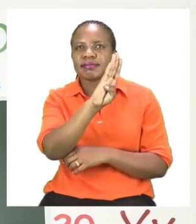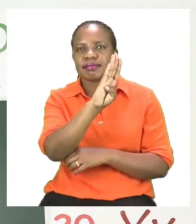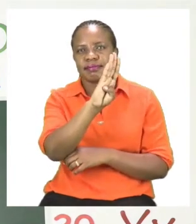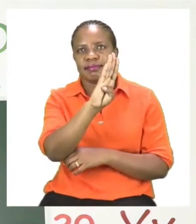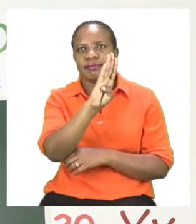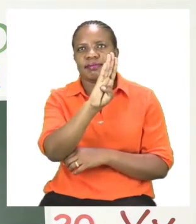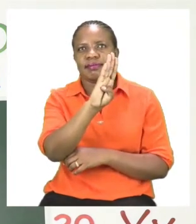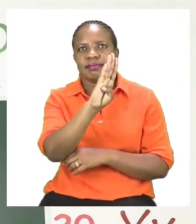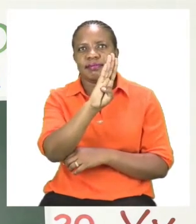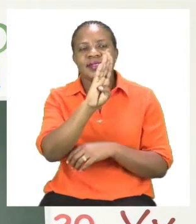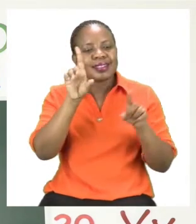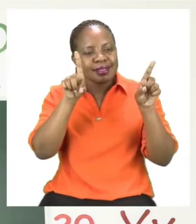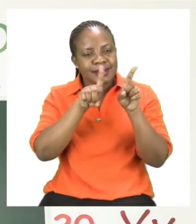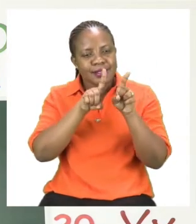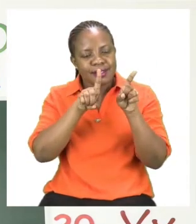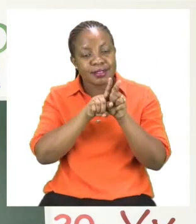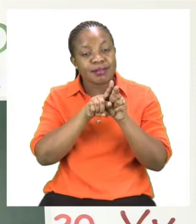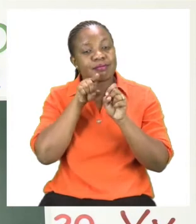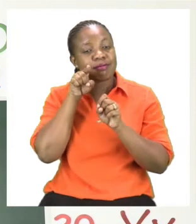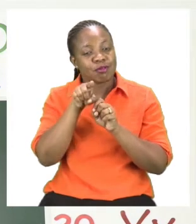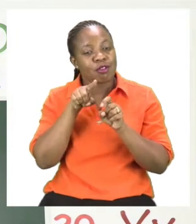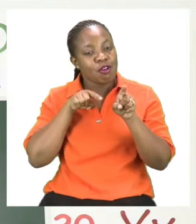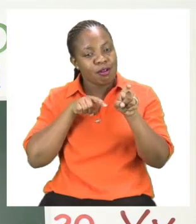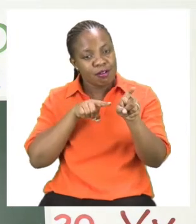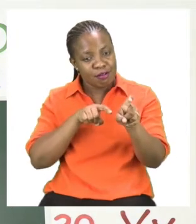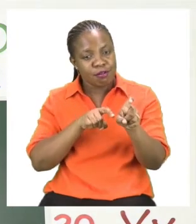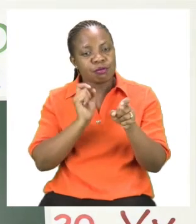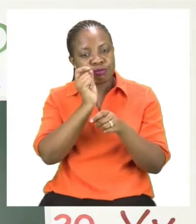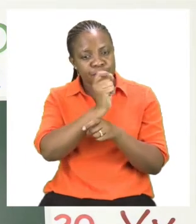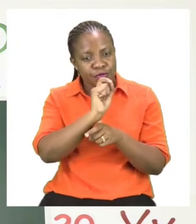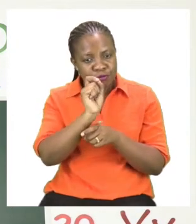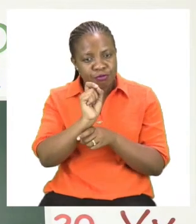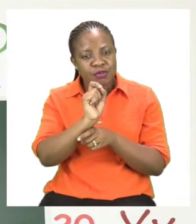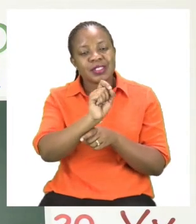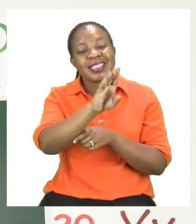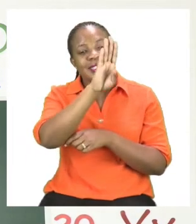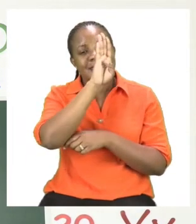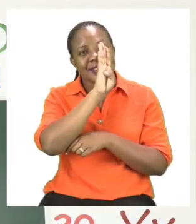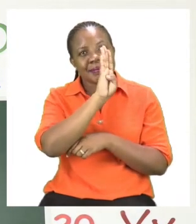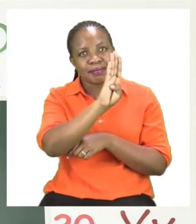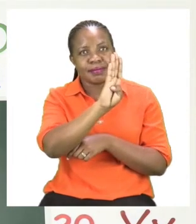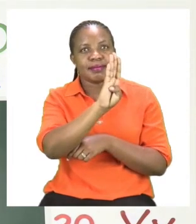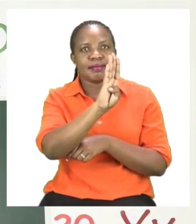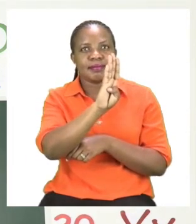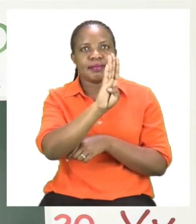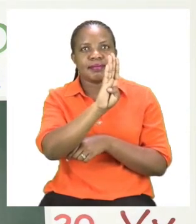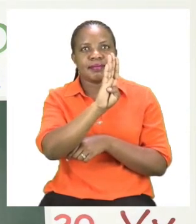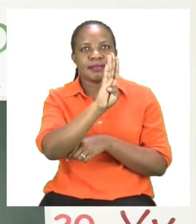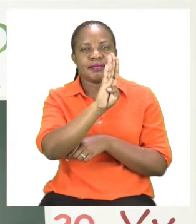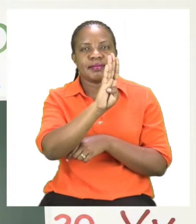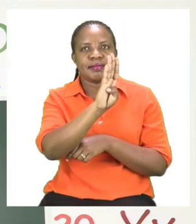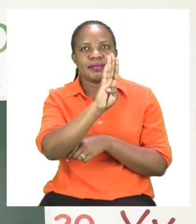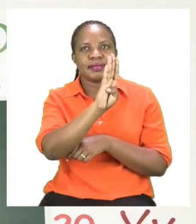I want you to also follow in your booklet as well. So we have B, and then